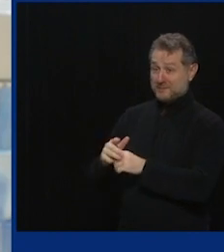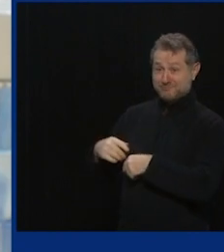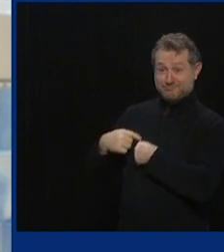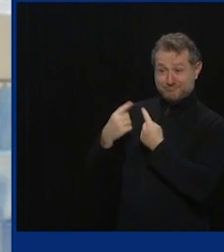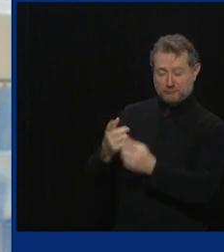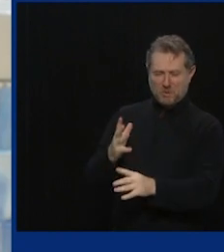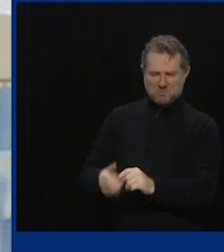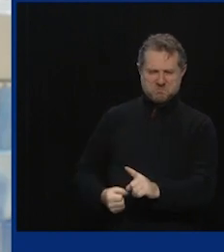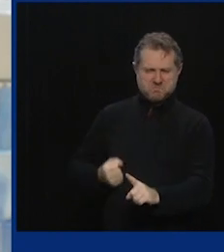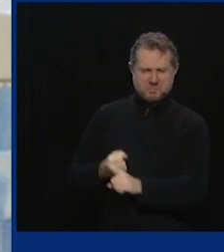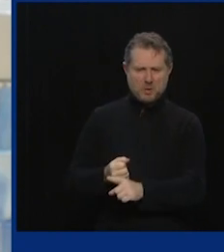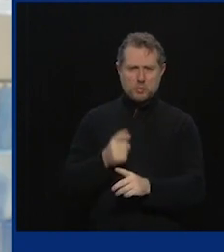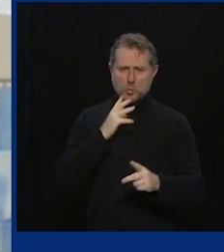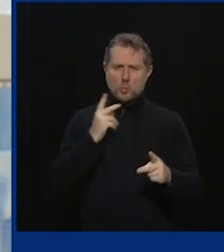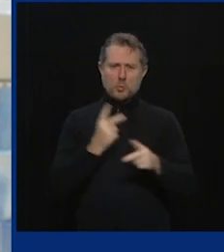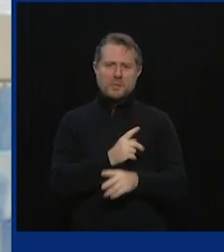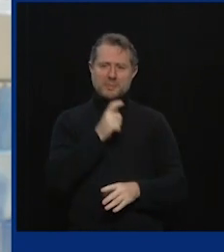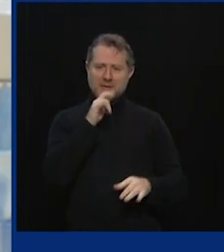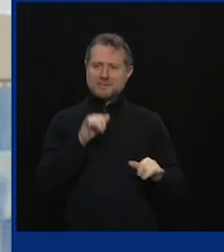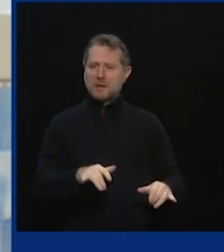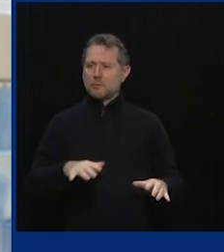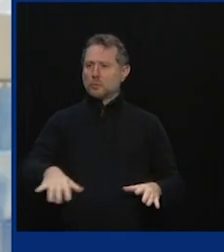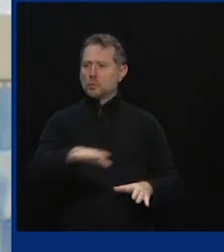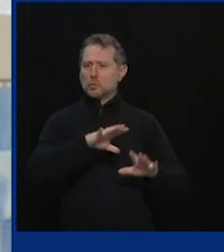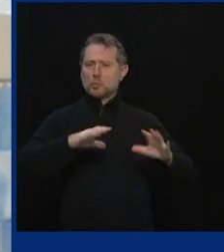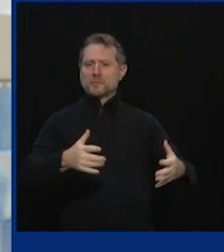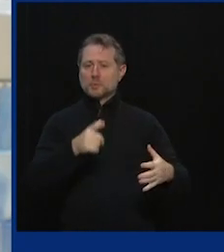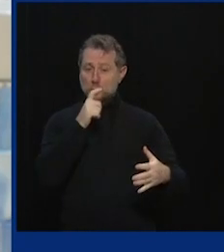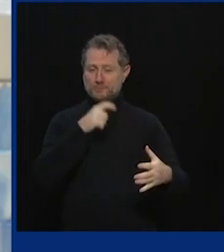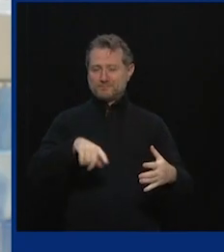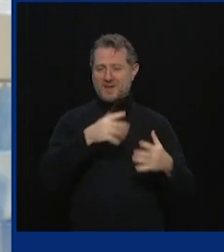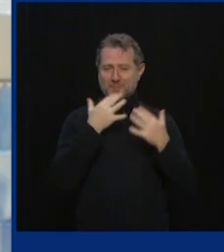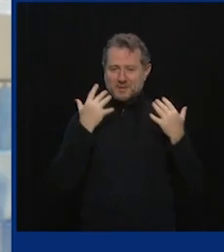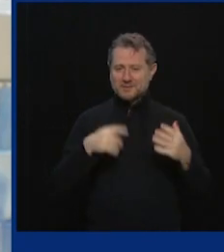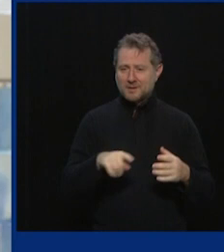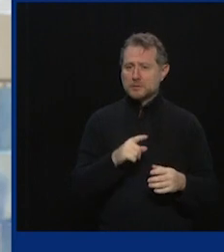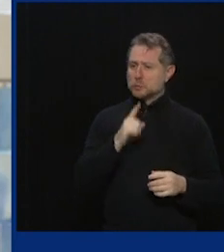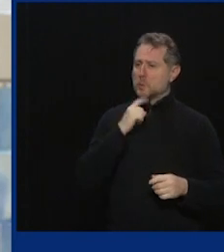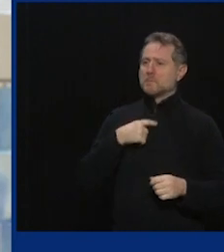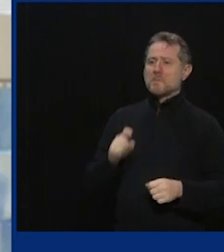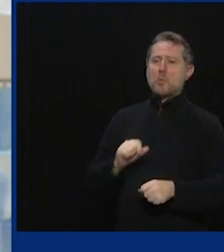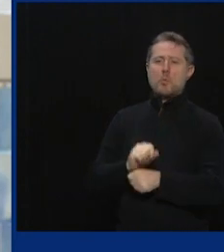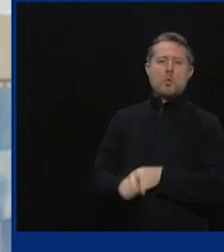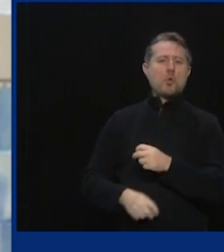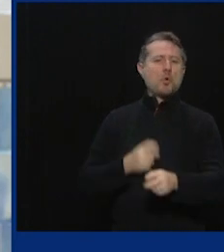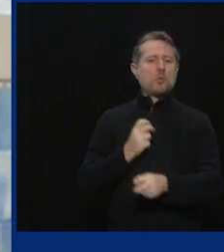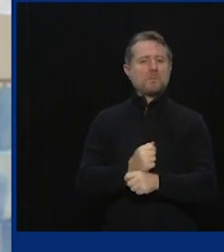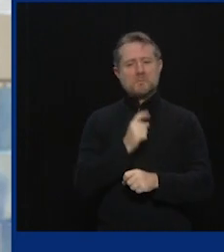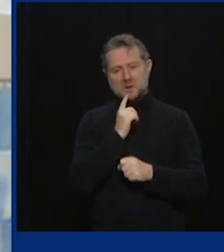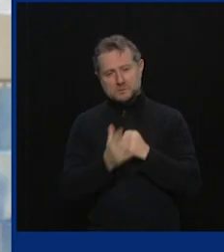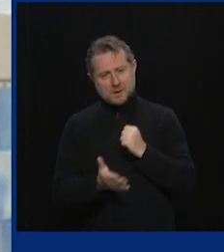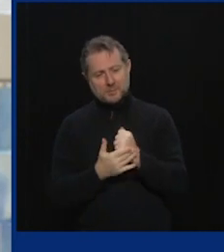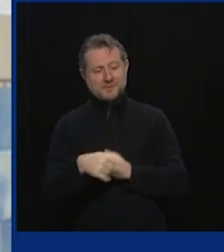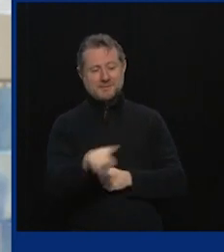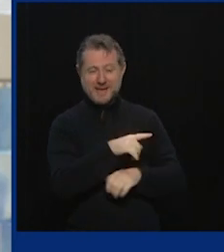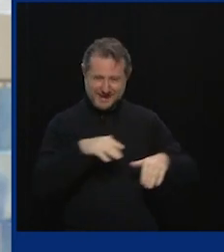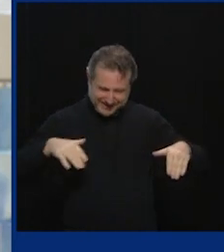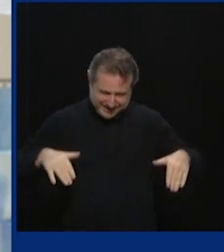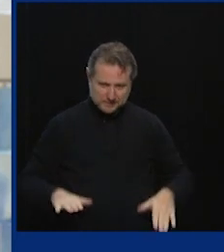the New York City Hospitality Association. We have to do whatever we can to bring you back, not just because of